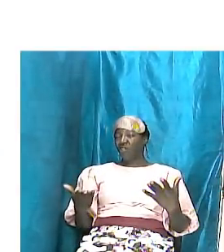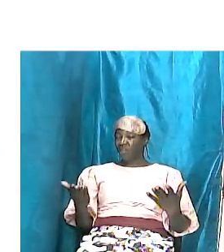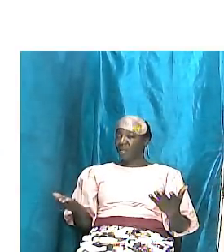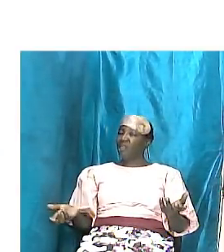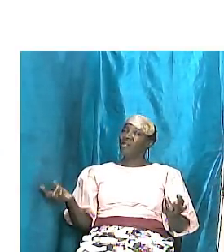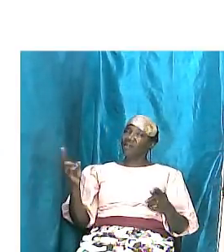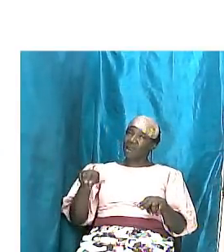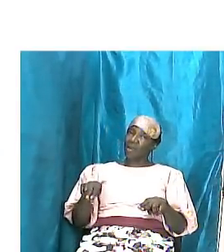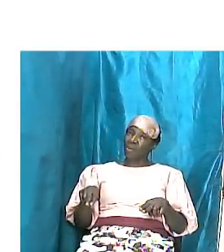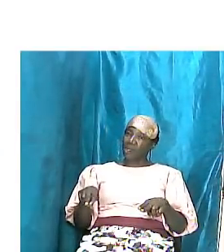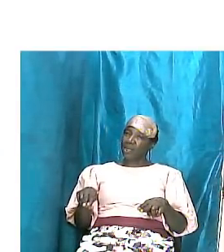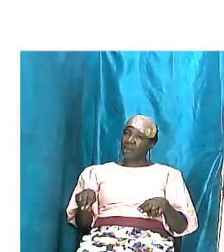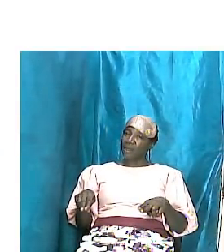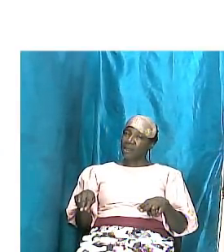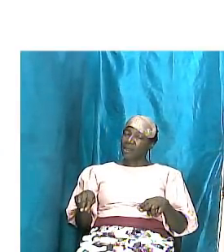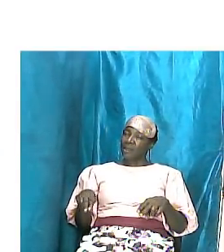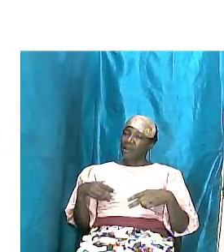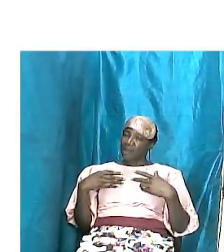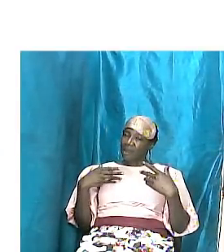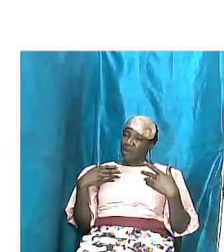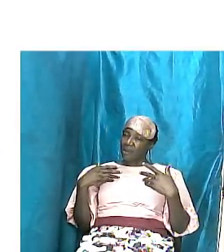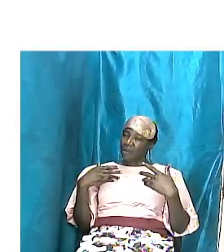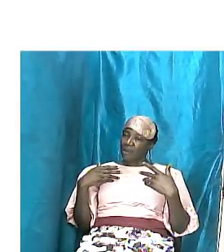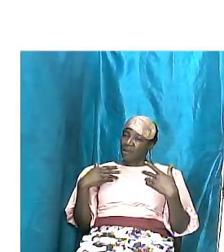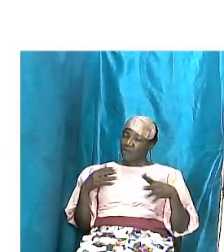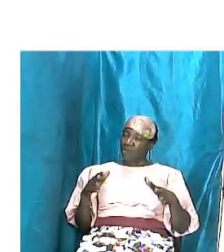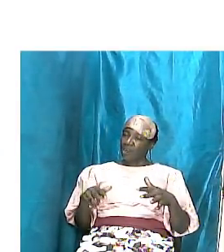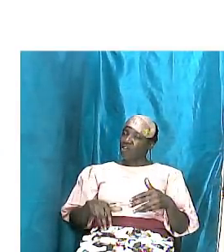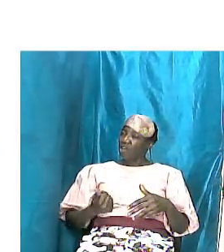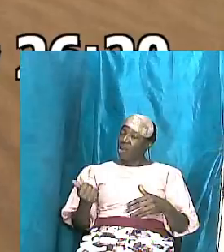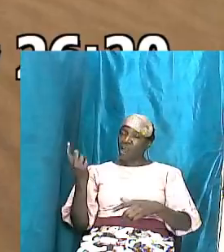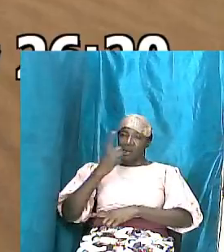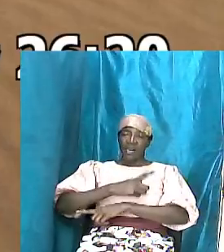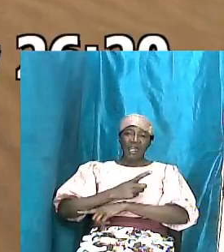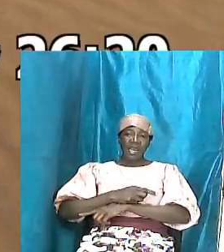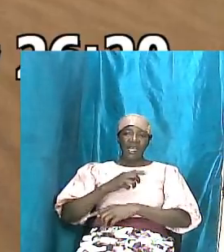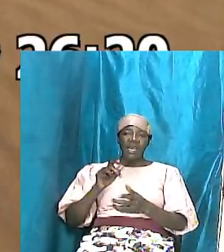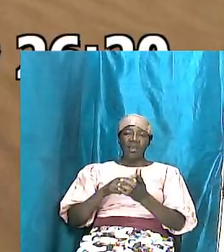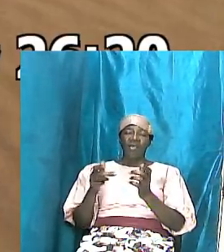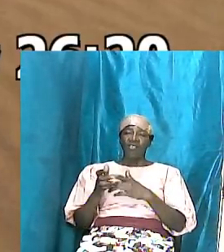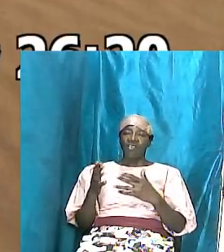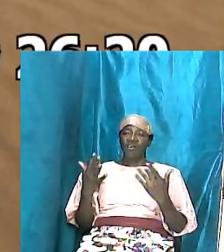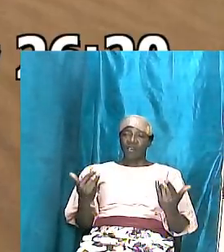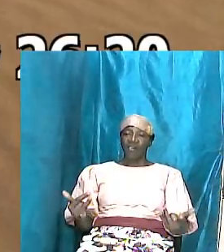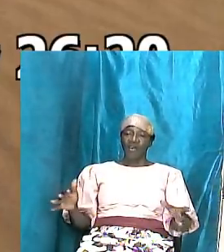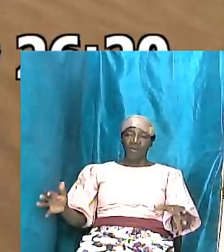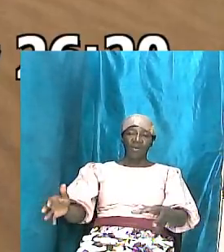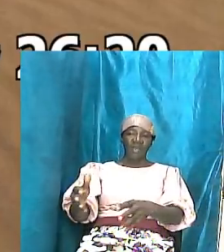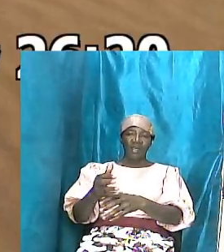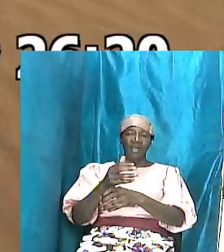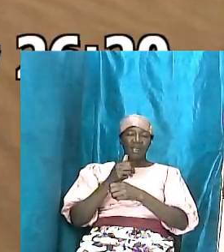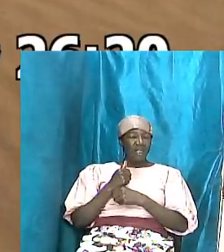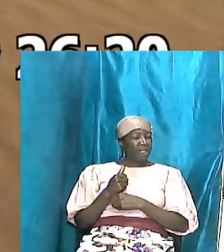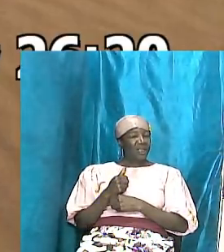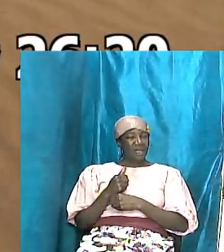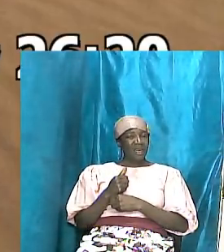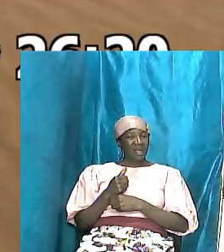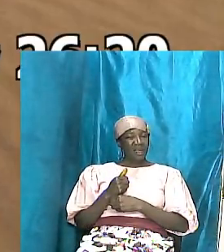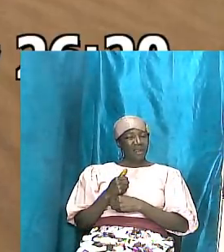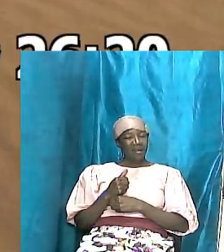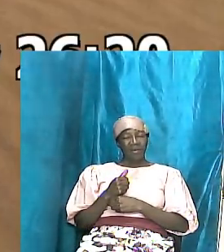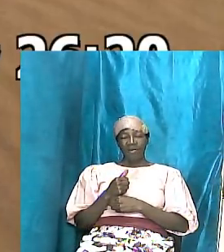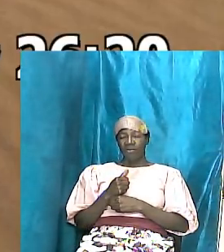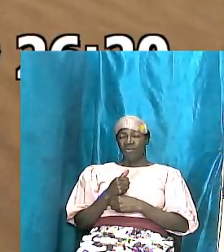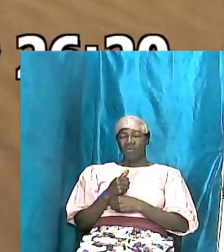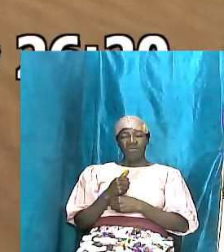happened and culminated the following day, when Jesus now was taken down and